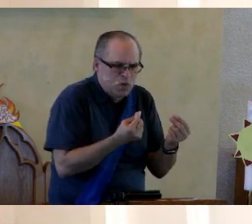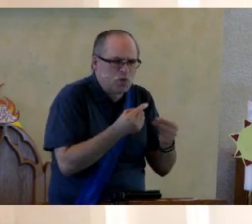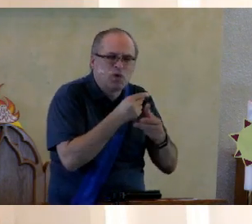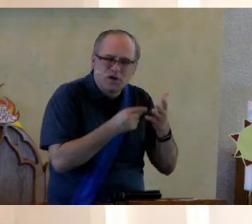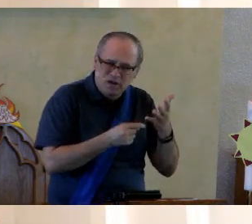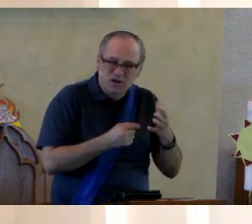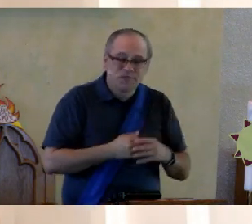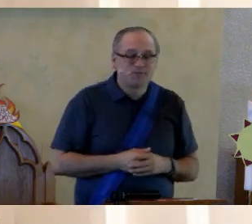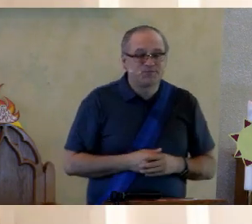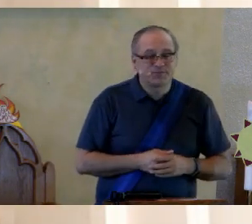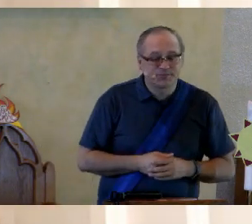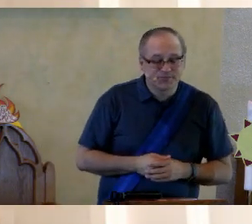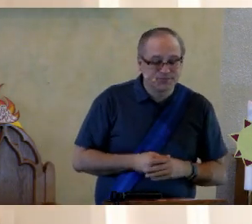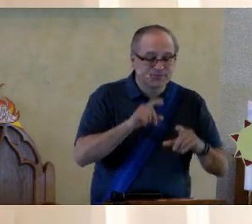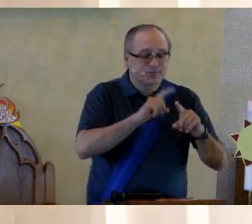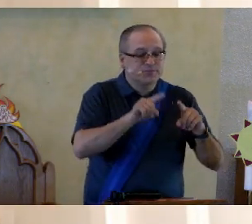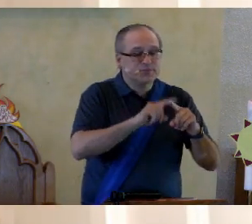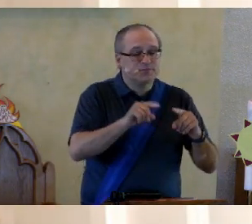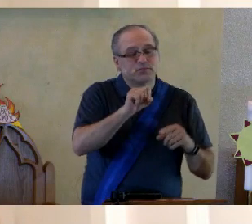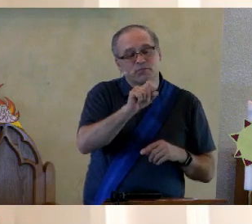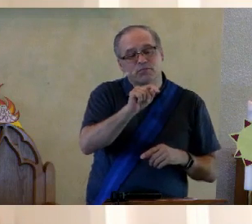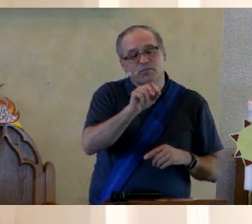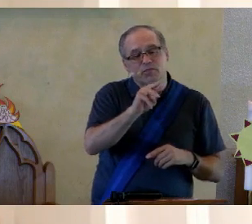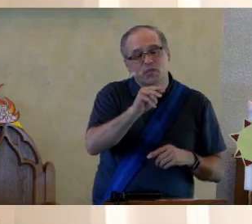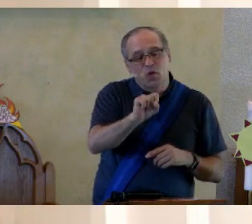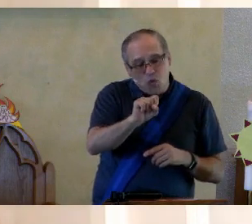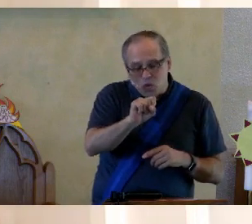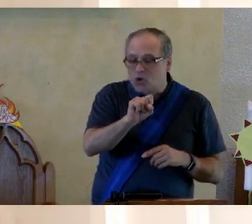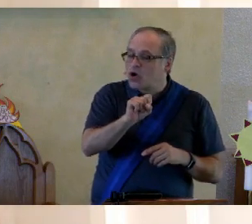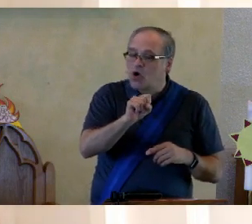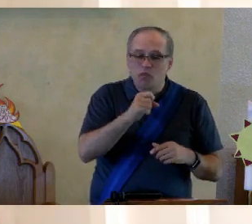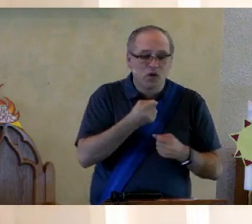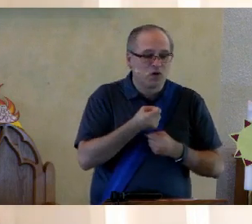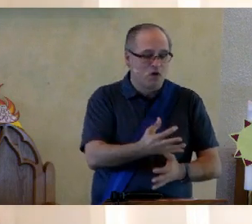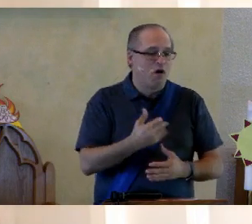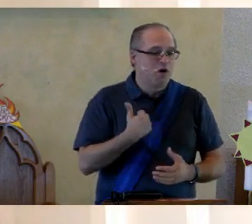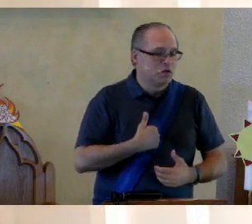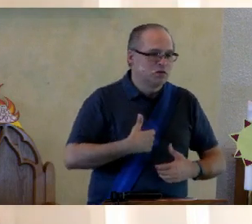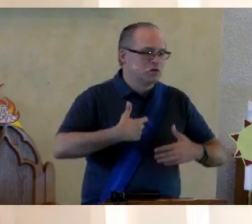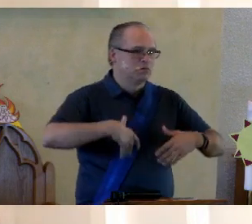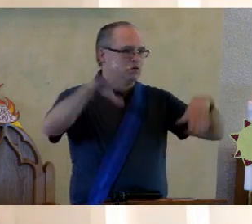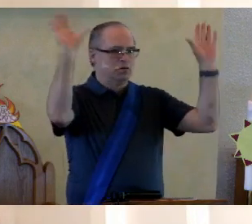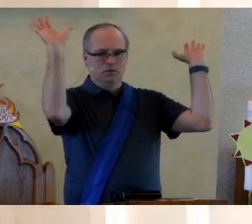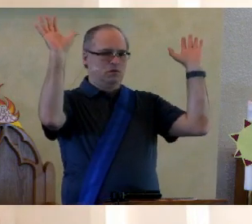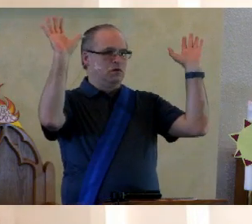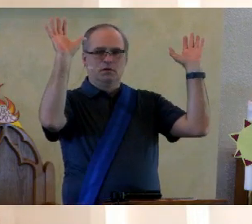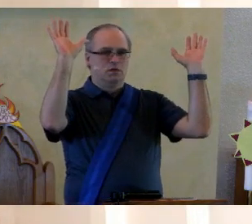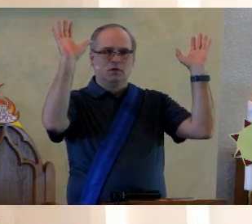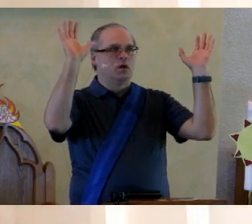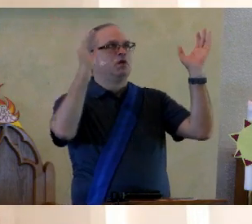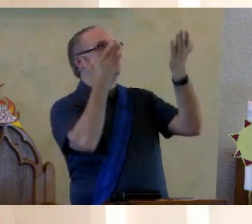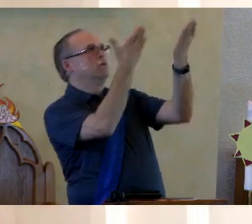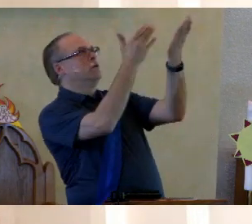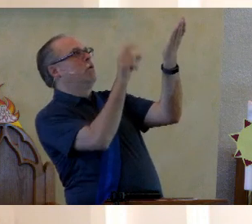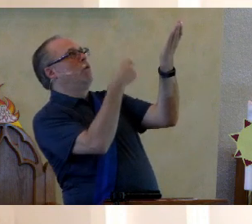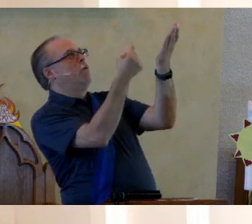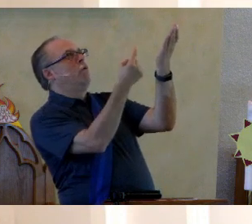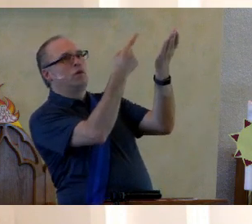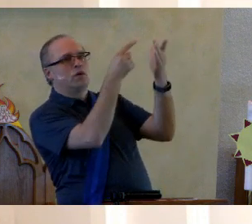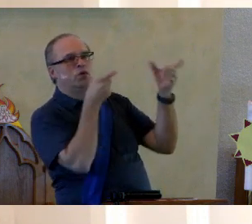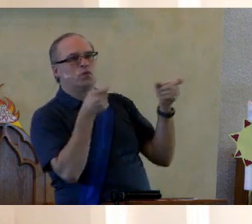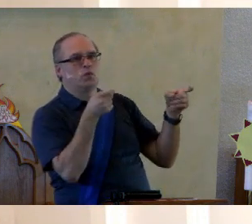The raging storms that can cause any of us to throw up our hands and relent, but God. Now, from